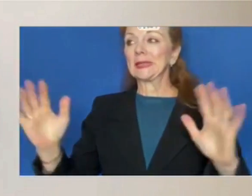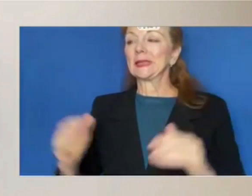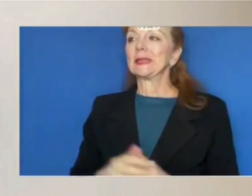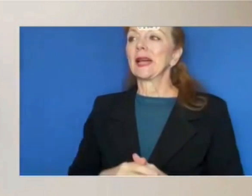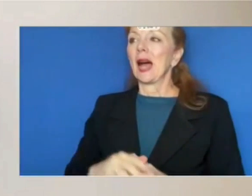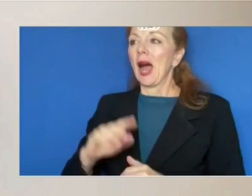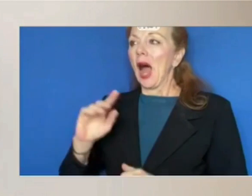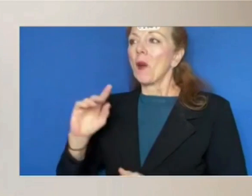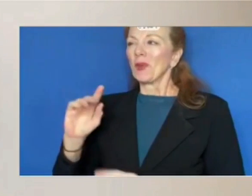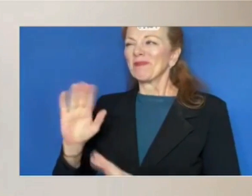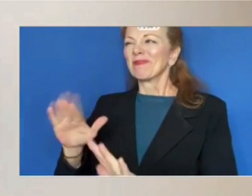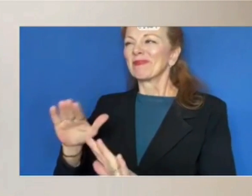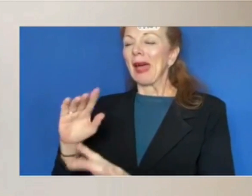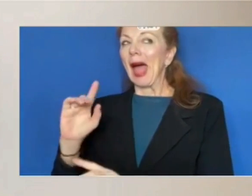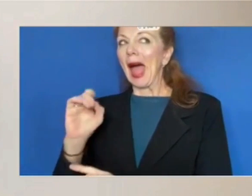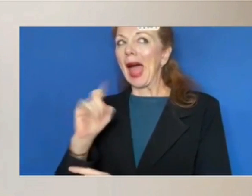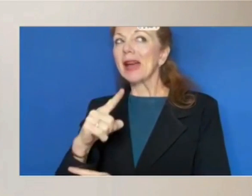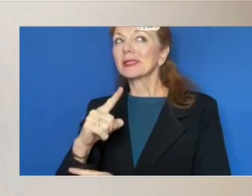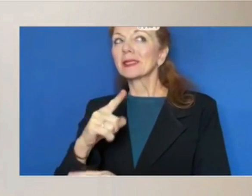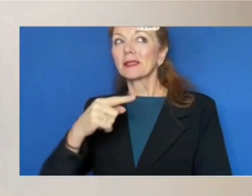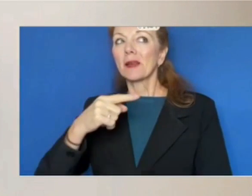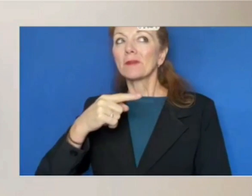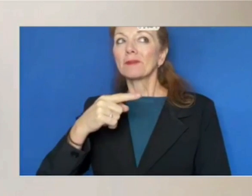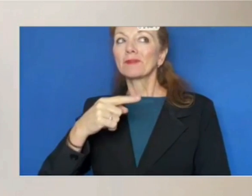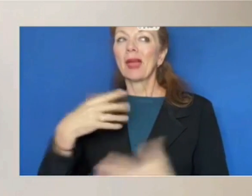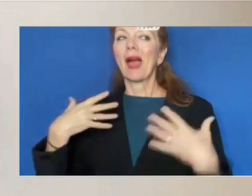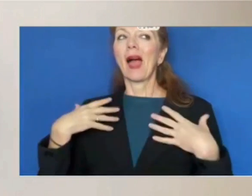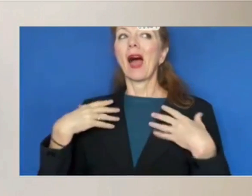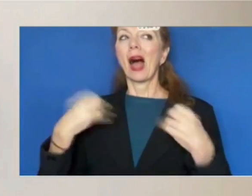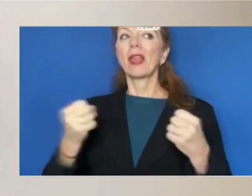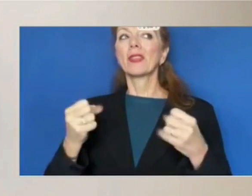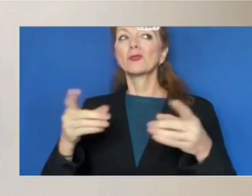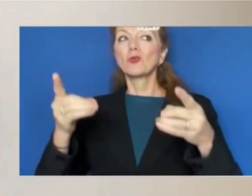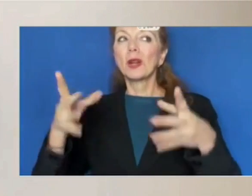county, either public health director or the Sheriff's Department.